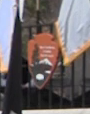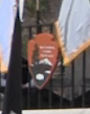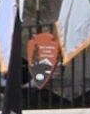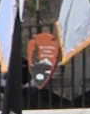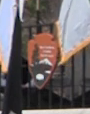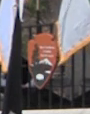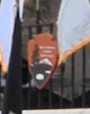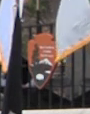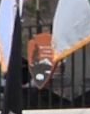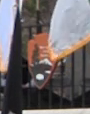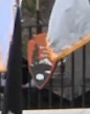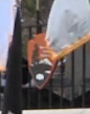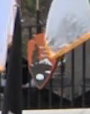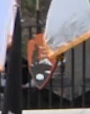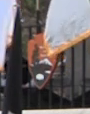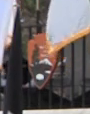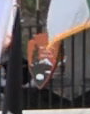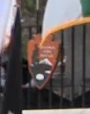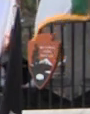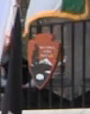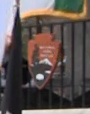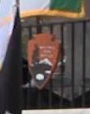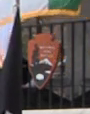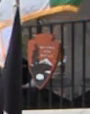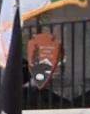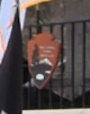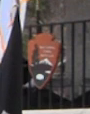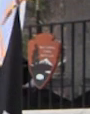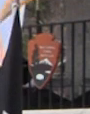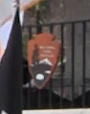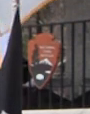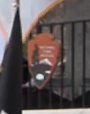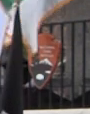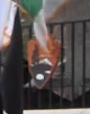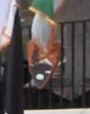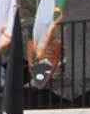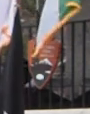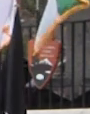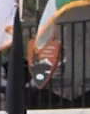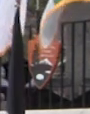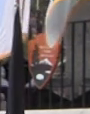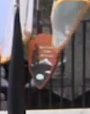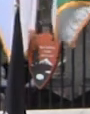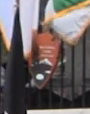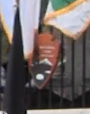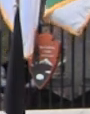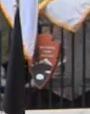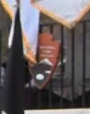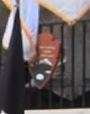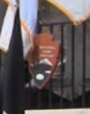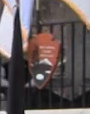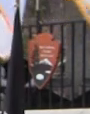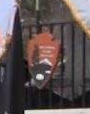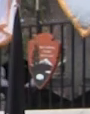Ah, there we go. I'm sorry. We'll present a wreath to remember those who have served and are serving in the